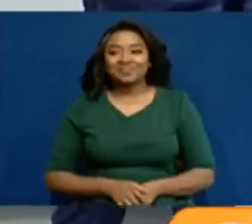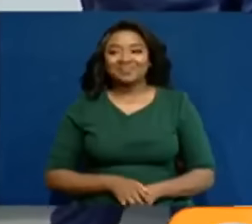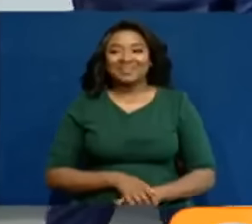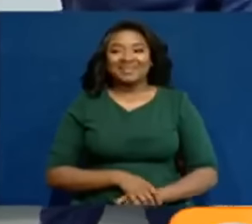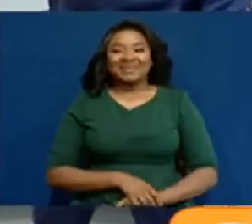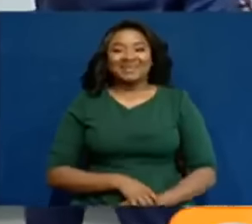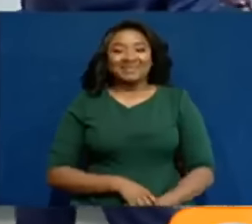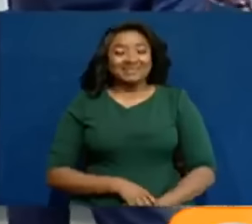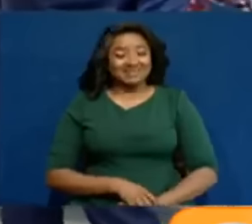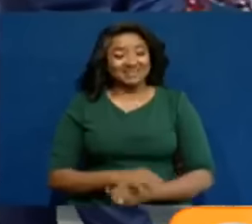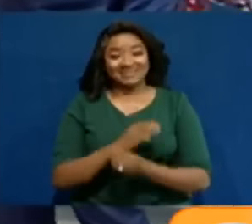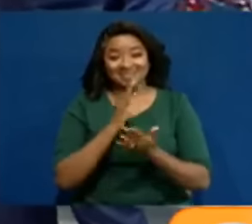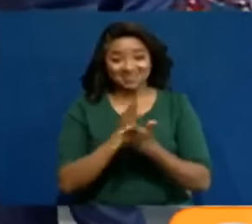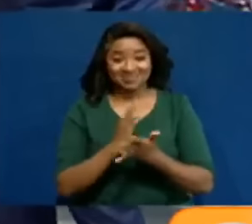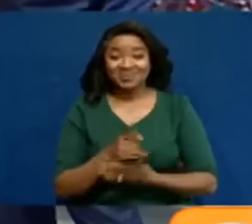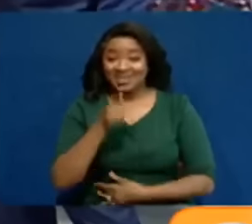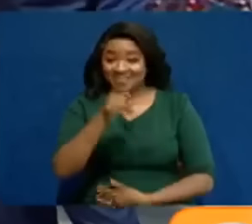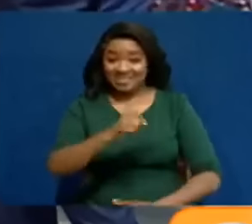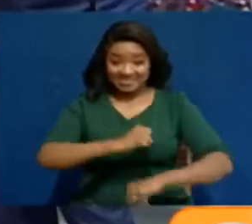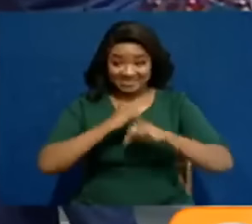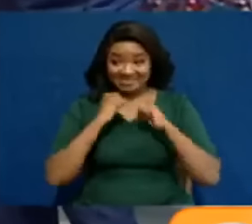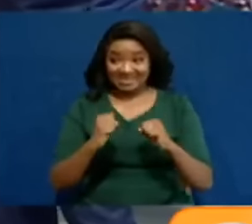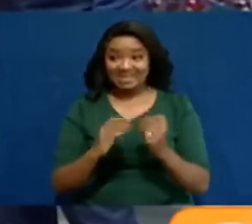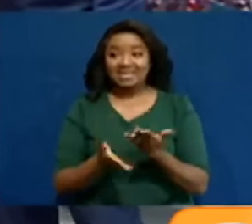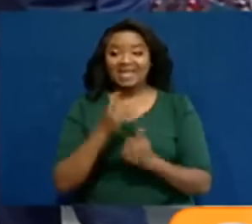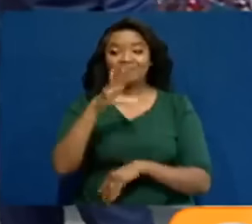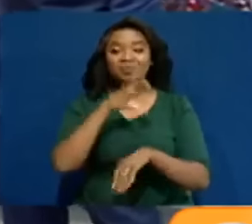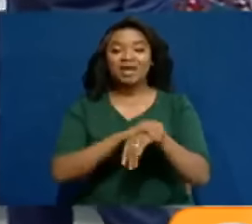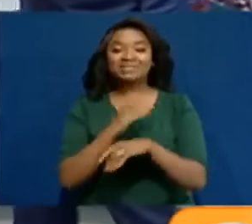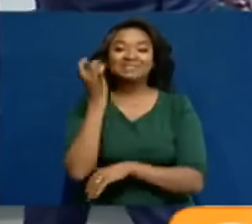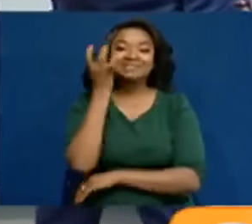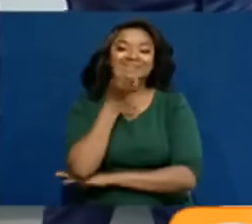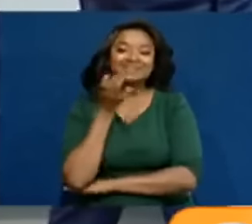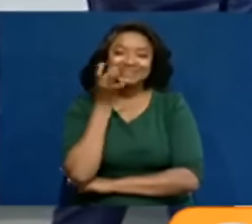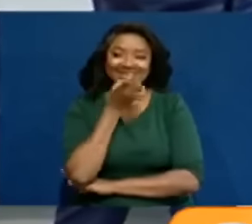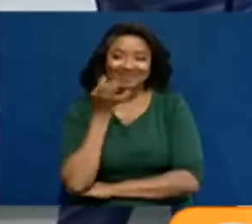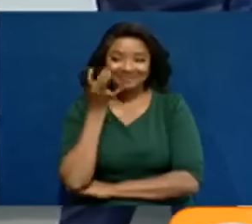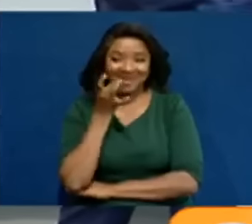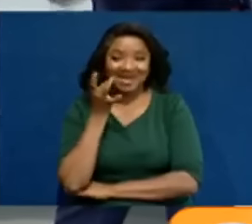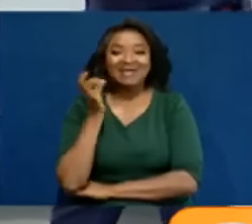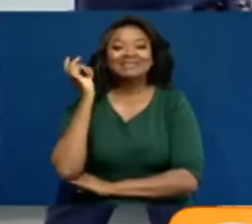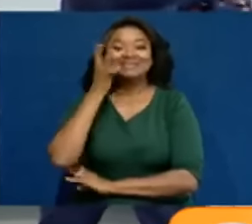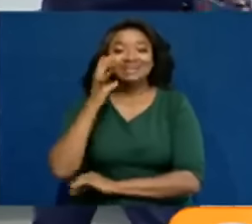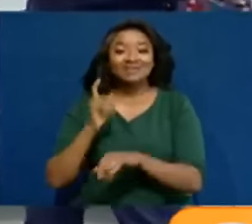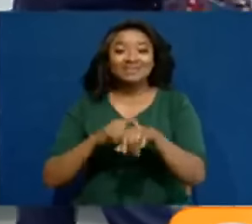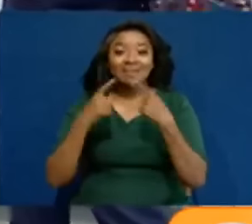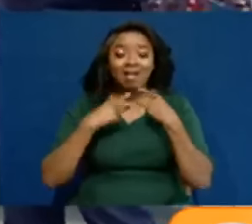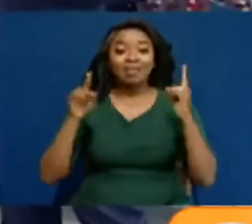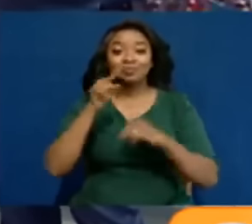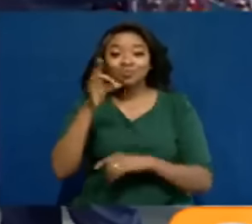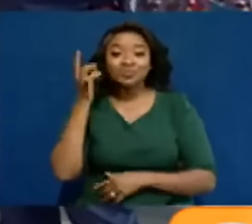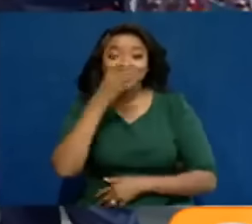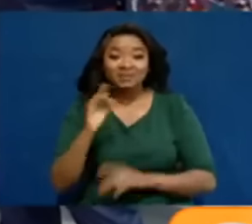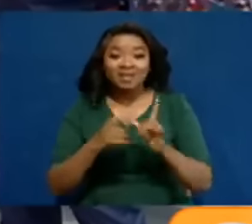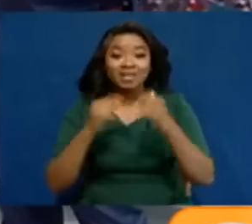because strength hiyo ya nguvu helped you get a silver medal. Mm-hmm. Alafu, as soon as they declared you silver, minutes after,